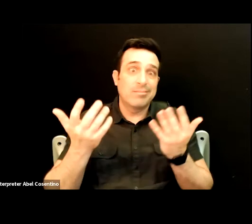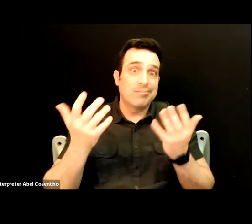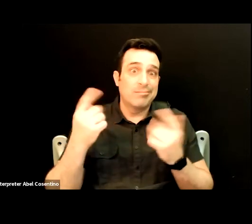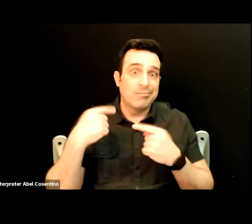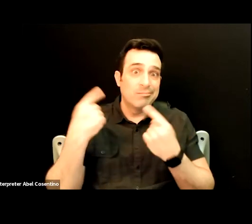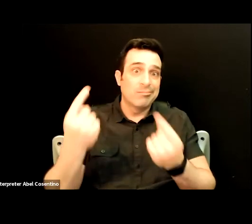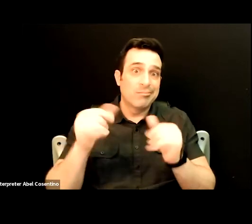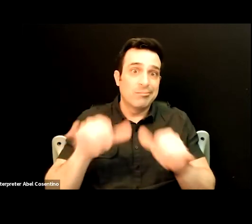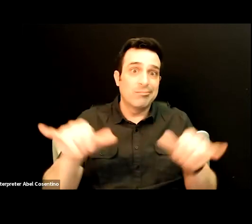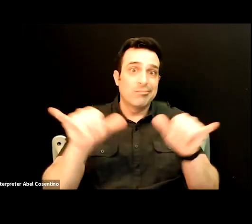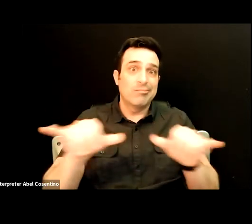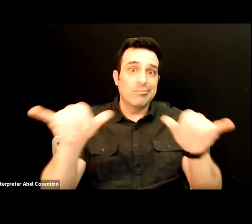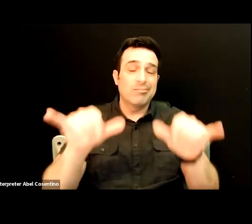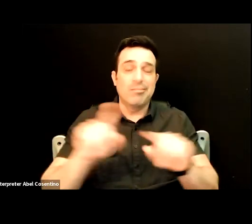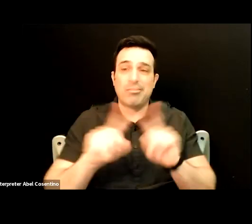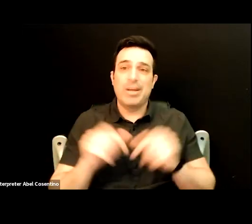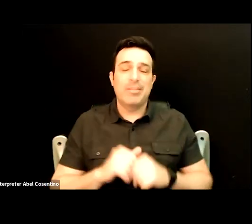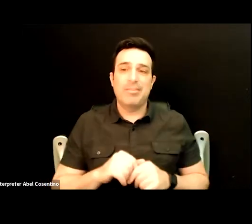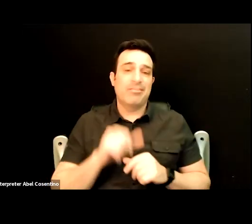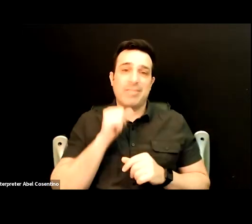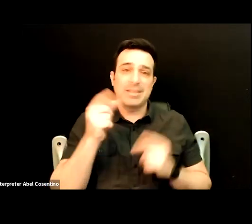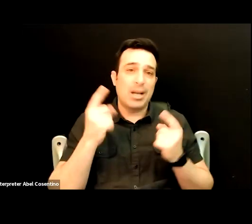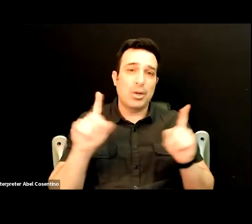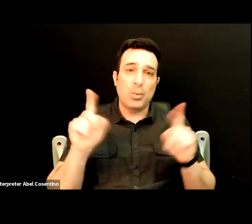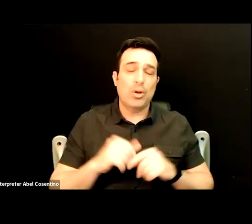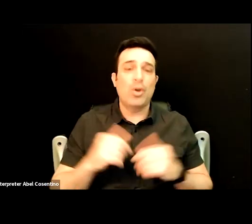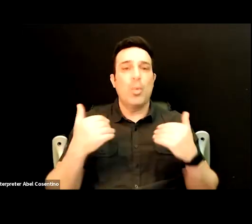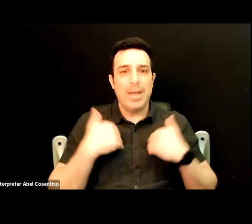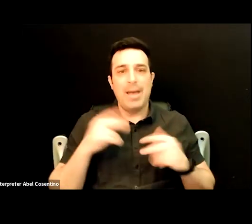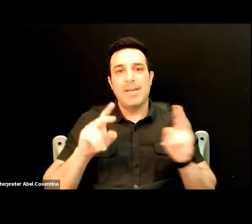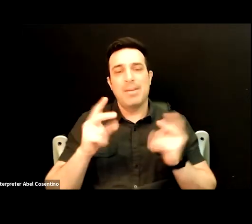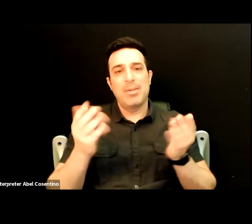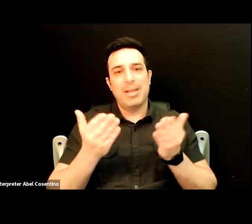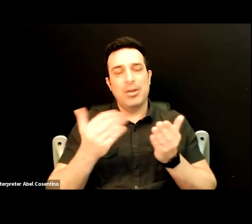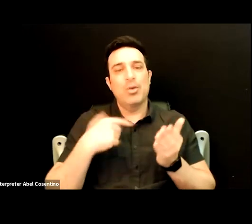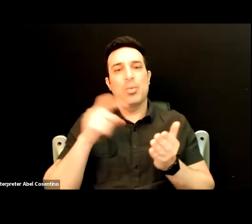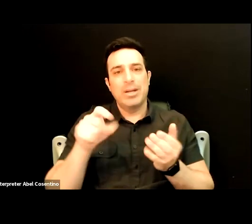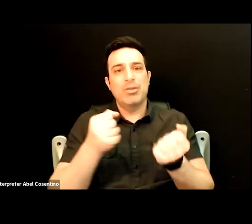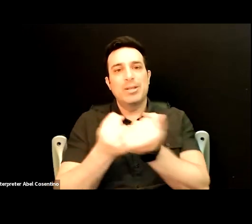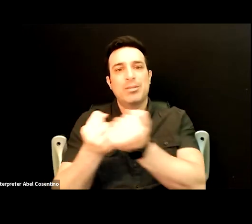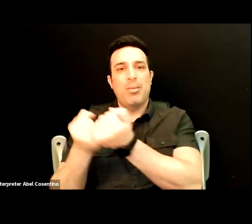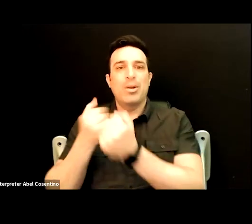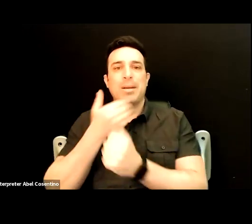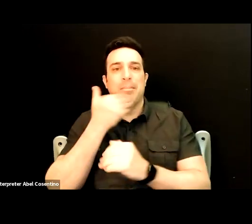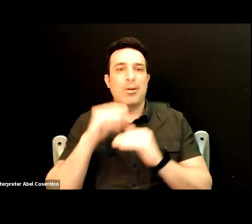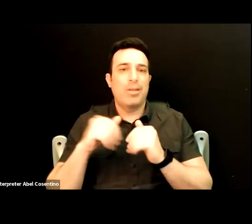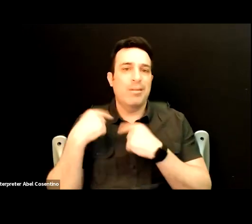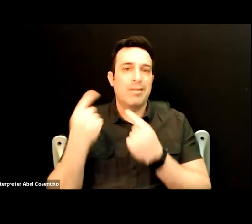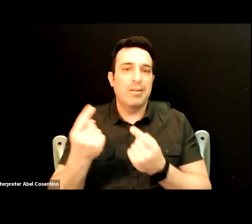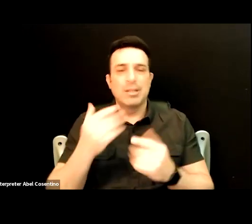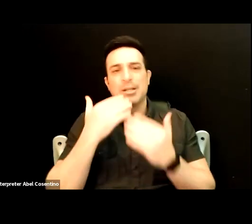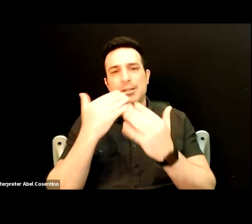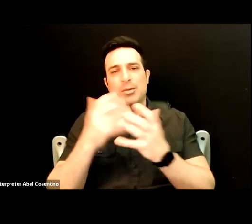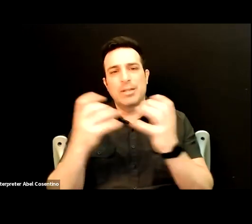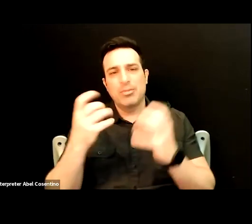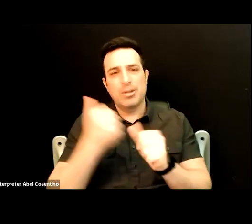doing, but that's not going to work. We have people here that we need to be supporting better than we are. So thanks so much,